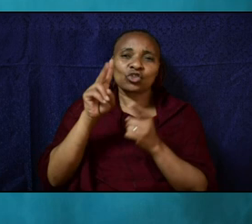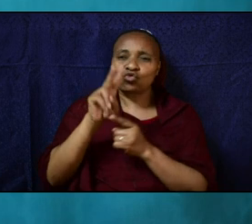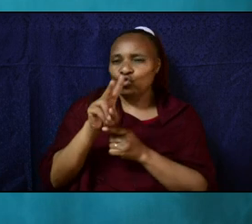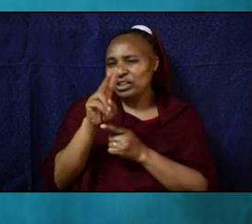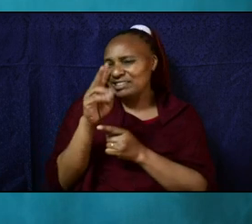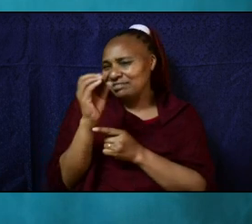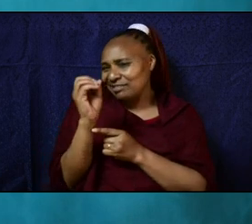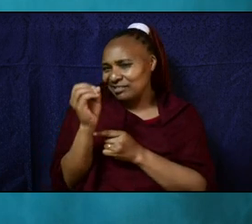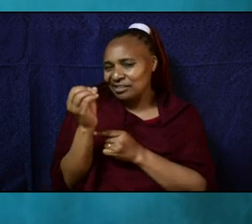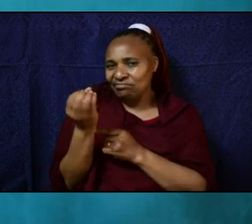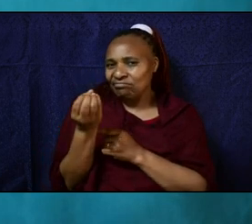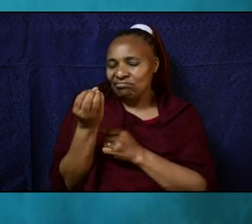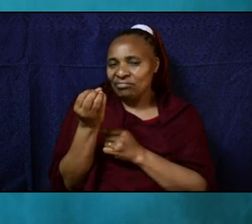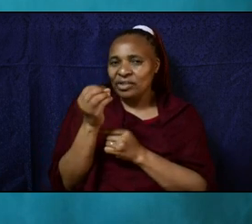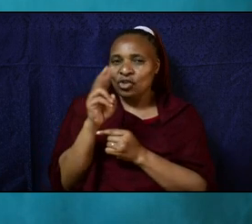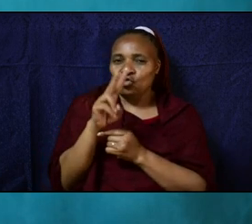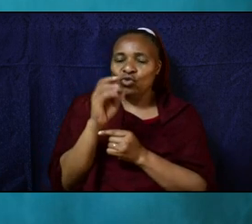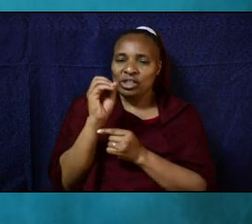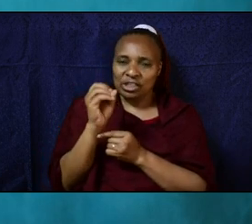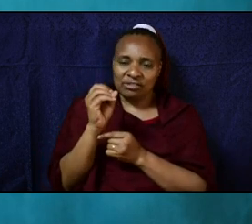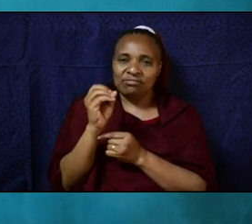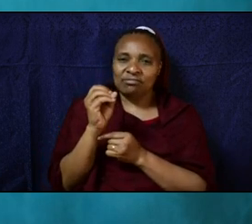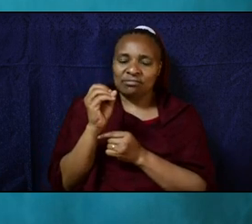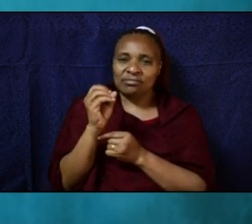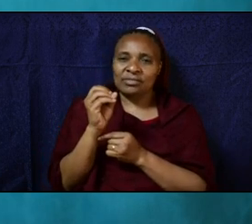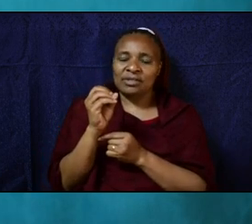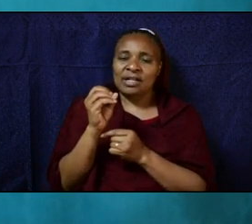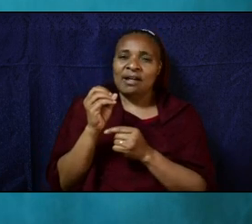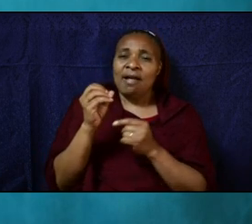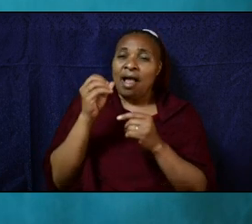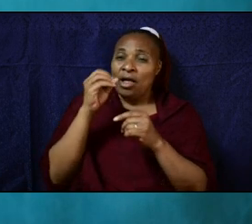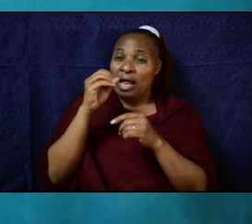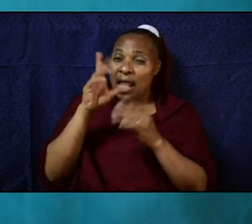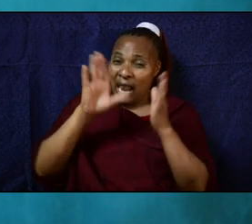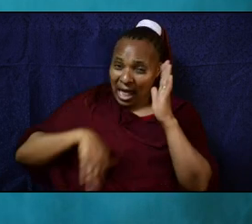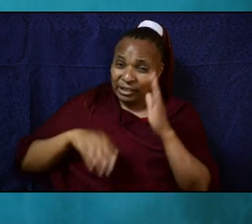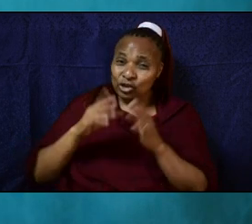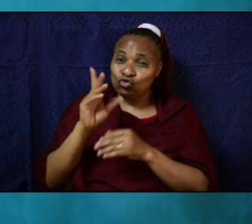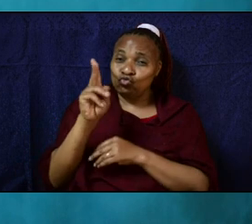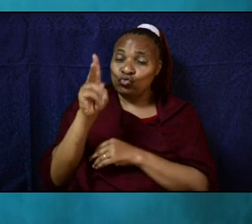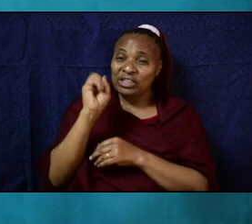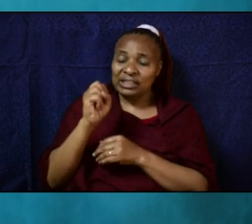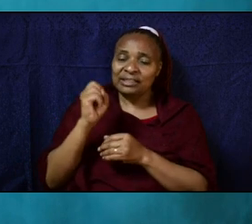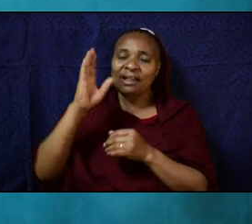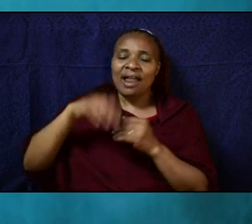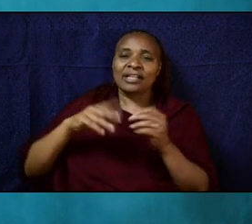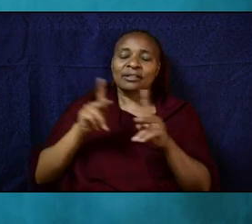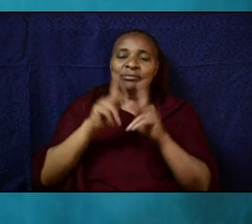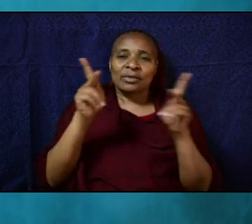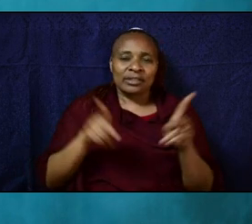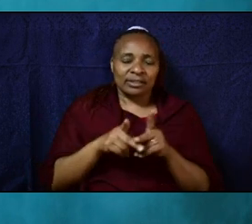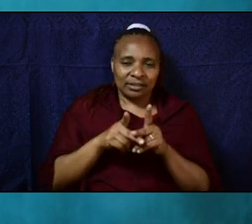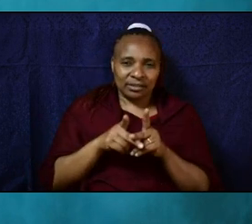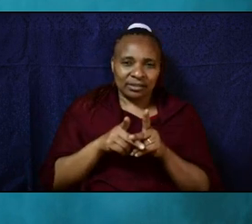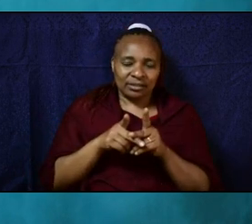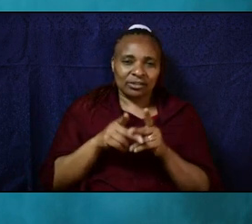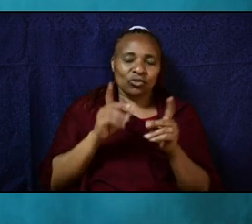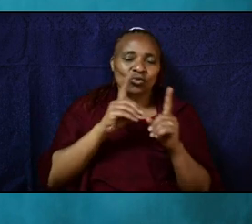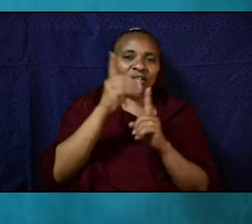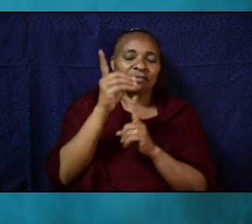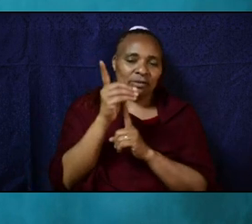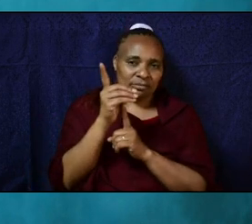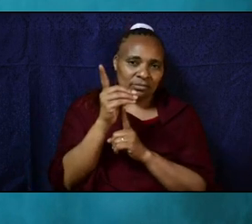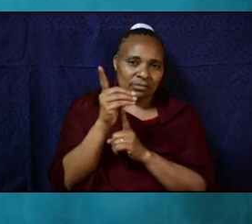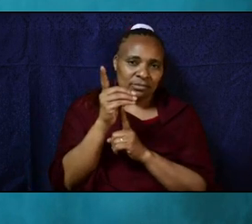20, like mid-20s, late 20s. And it's around one of the last places to